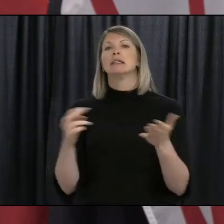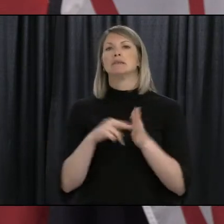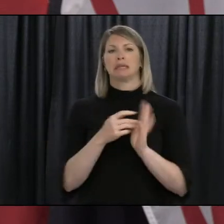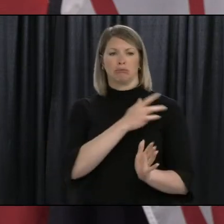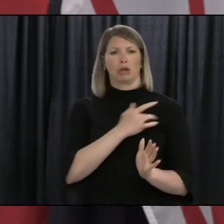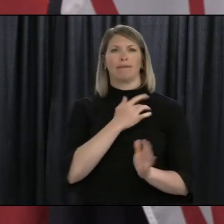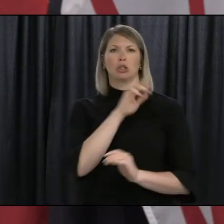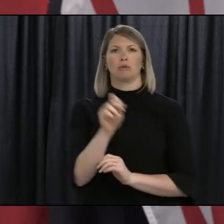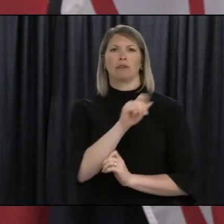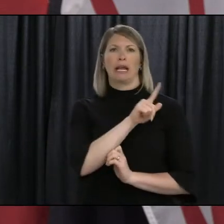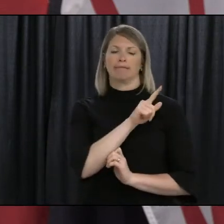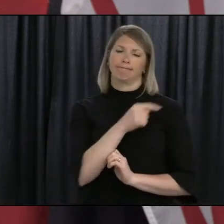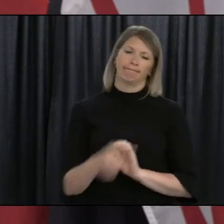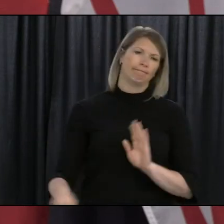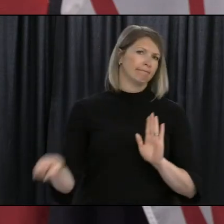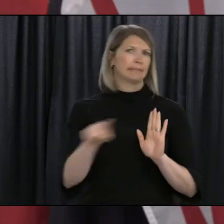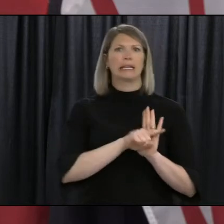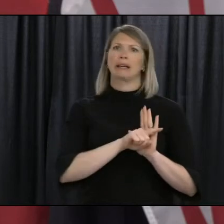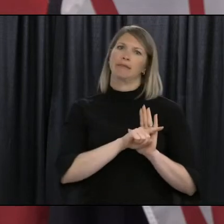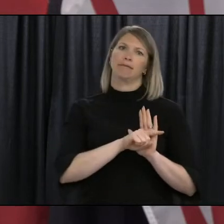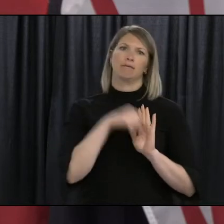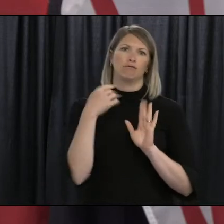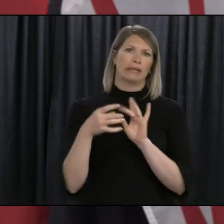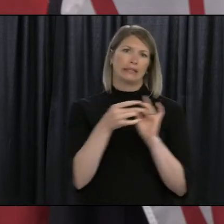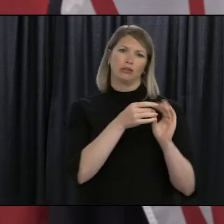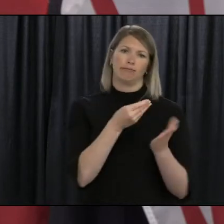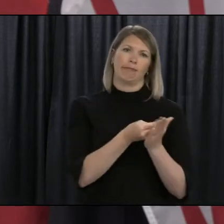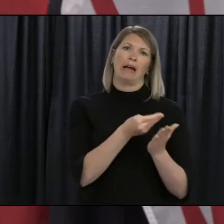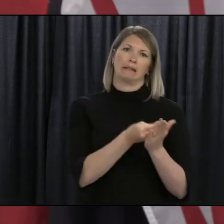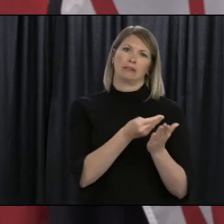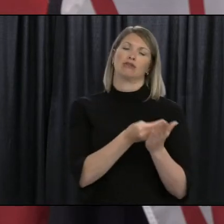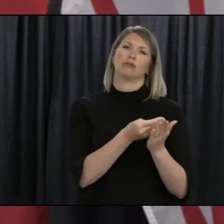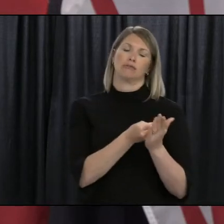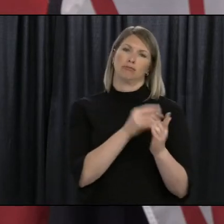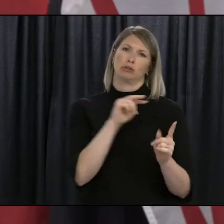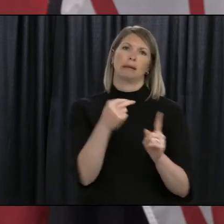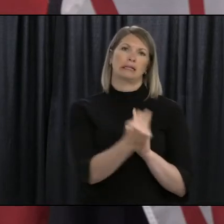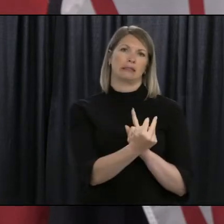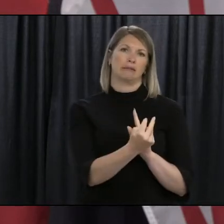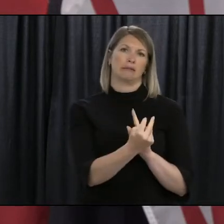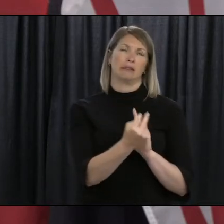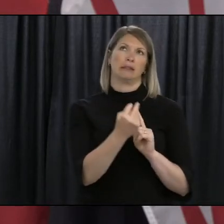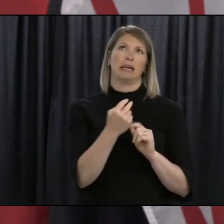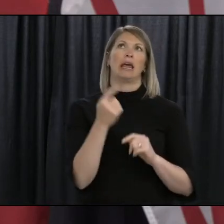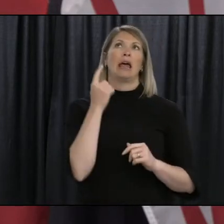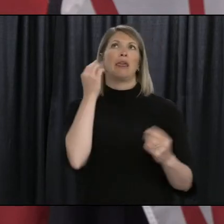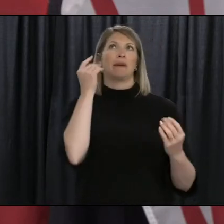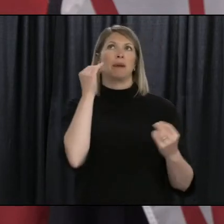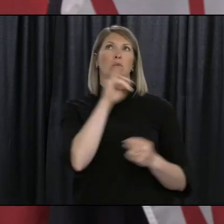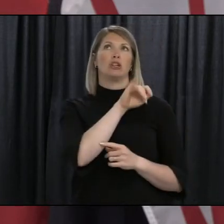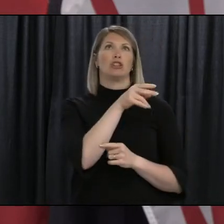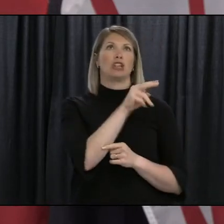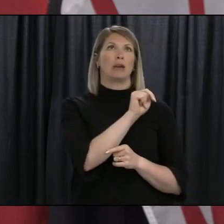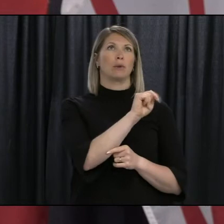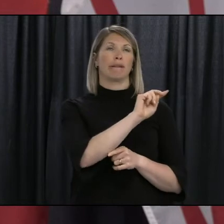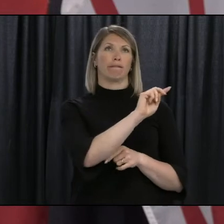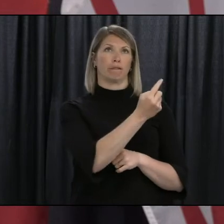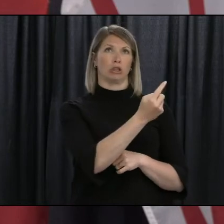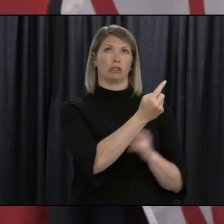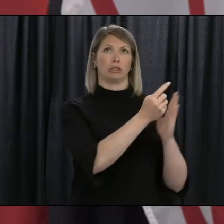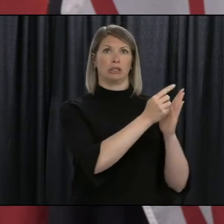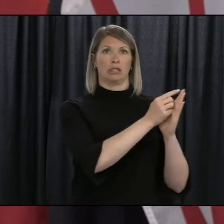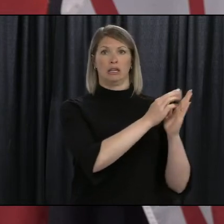revenues. If you think about it, since January 1st, we have had